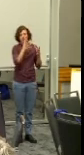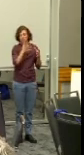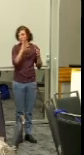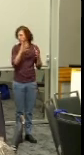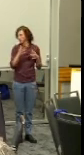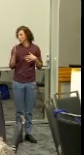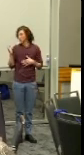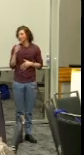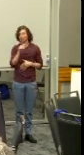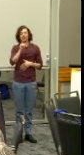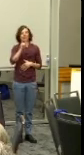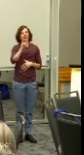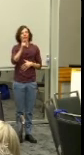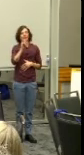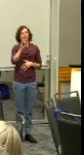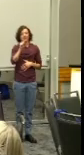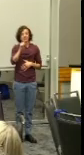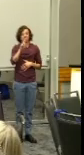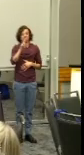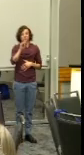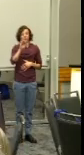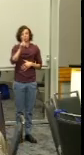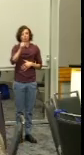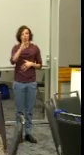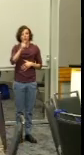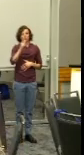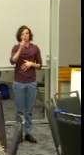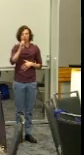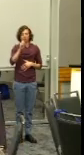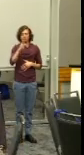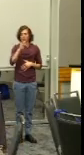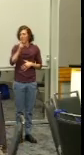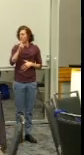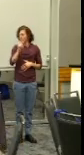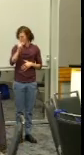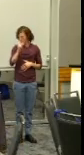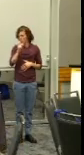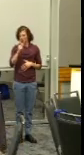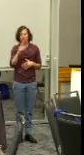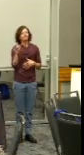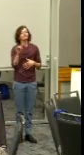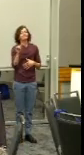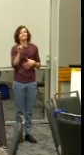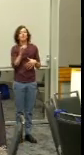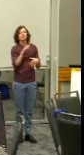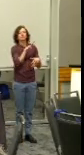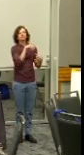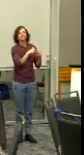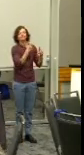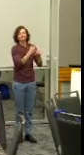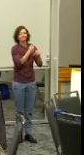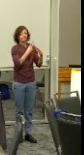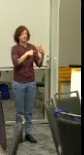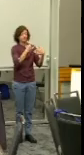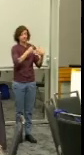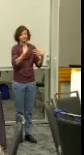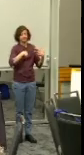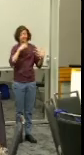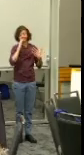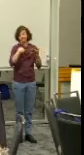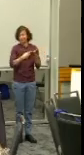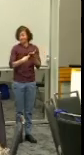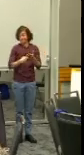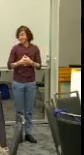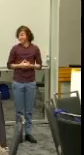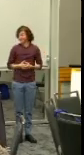senior designer at Access, who also worked on the project that we will be looking at today. So with that, I